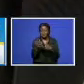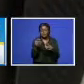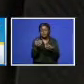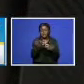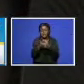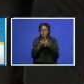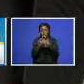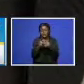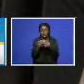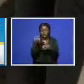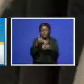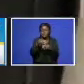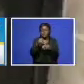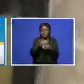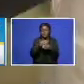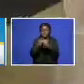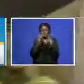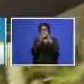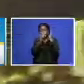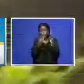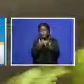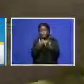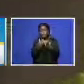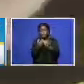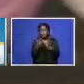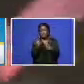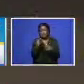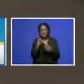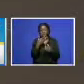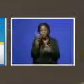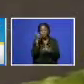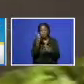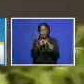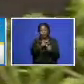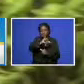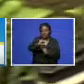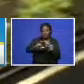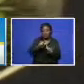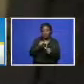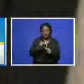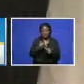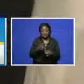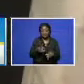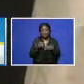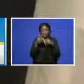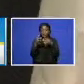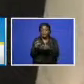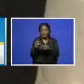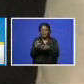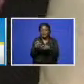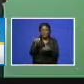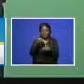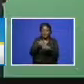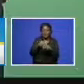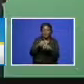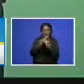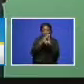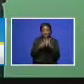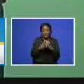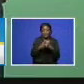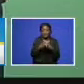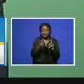in the country. The ideal situation is to put the packing houses in the hands of private actors who will function